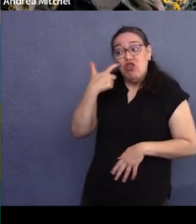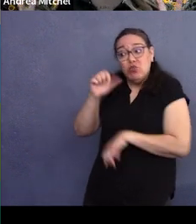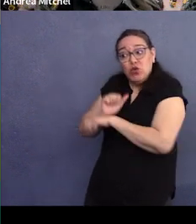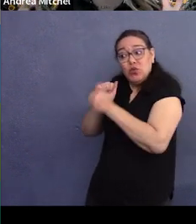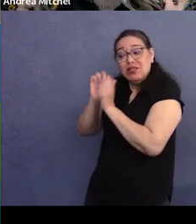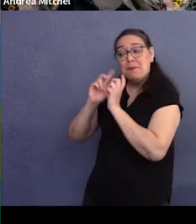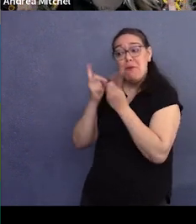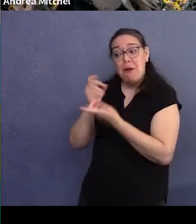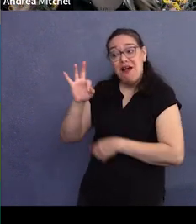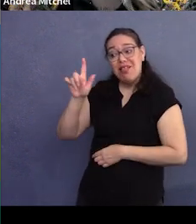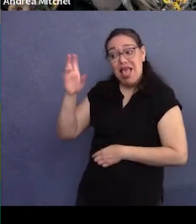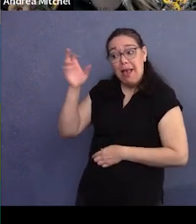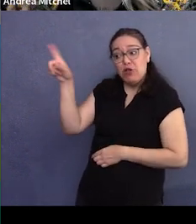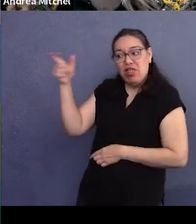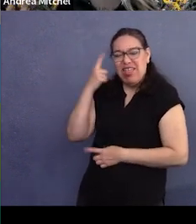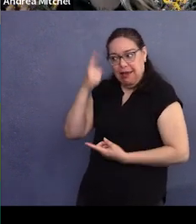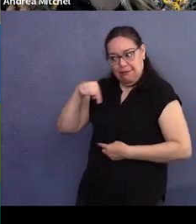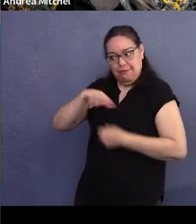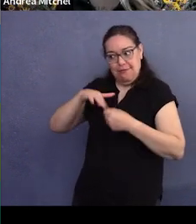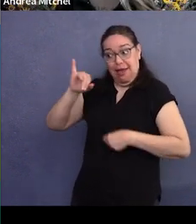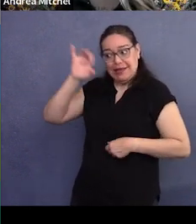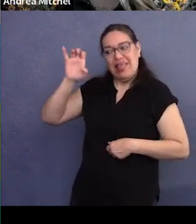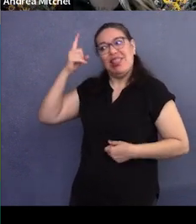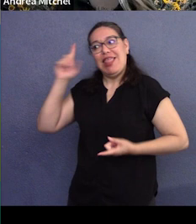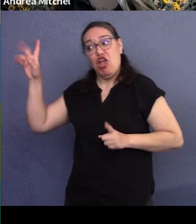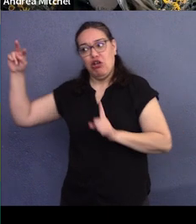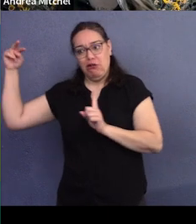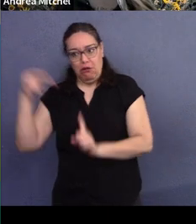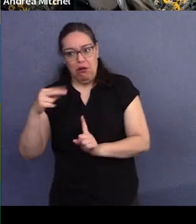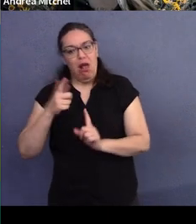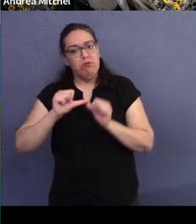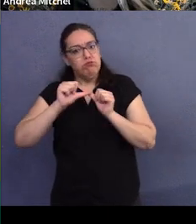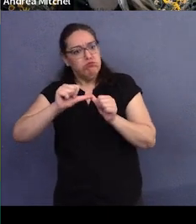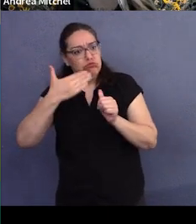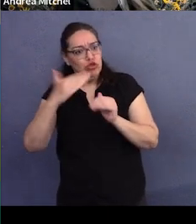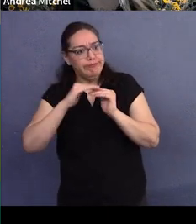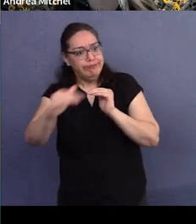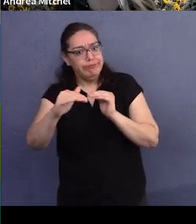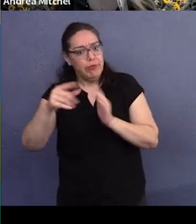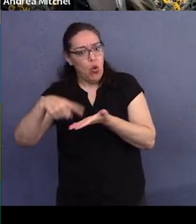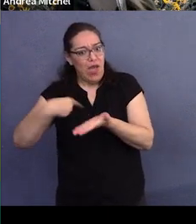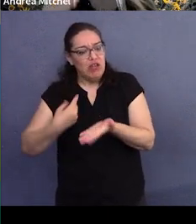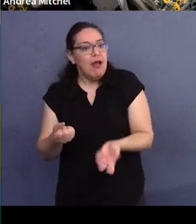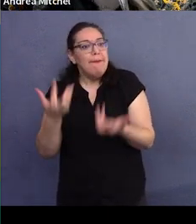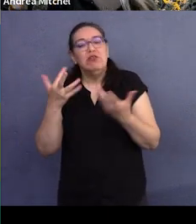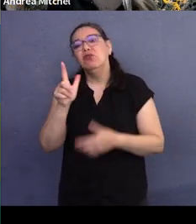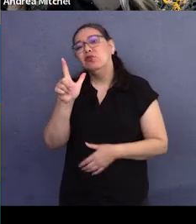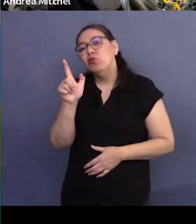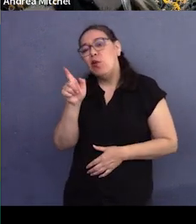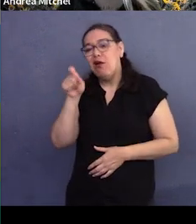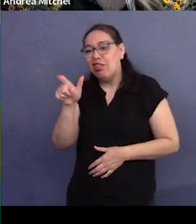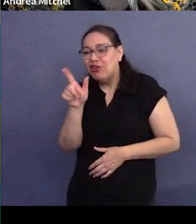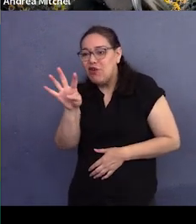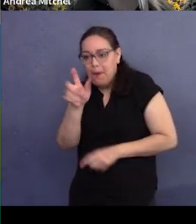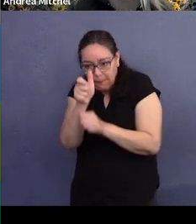like a sustaining wage out here is $21.34 or something like that an hour. So it's in the